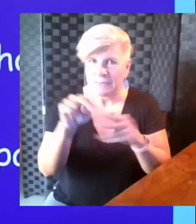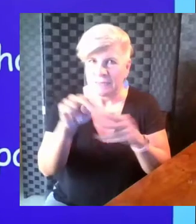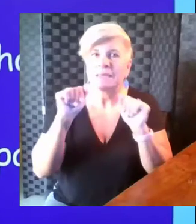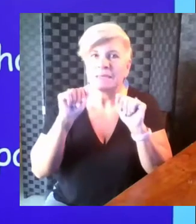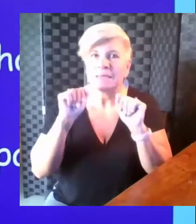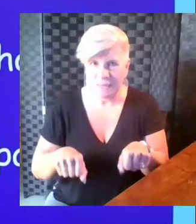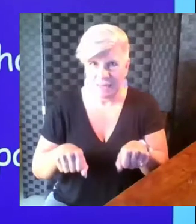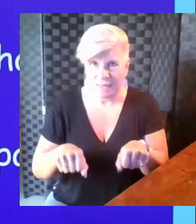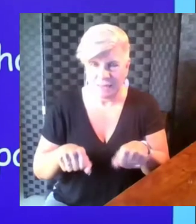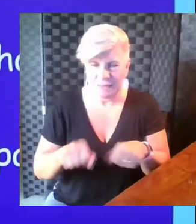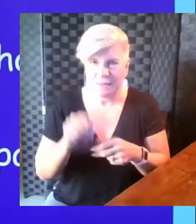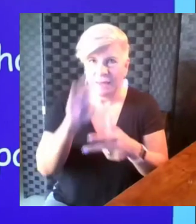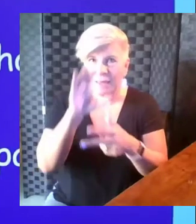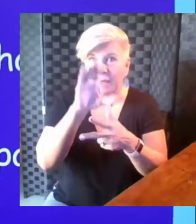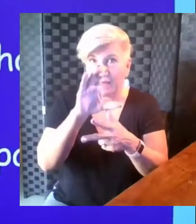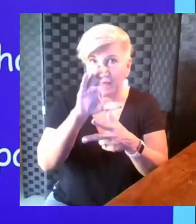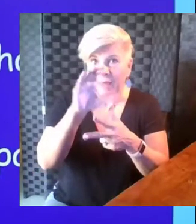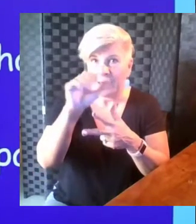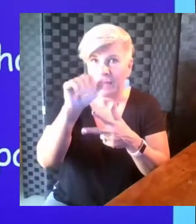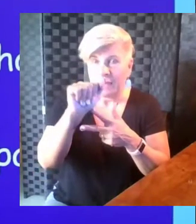Ca-an, can.